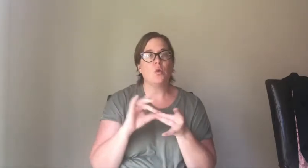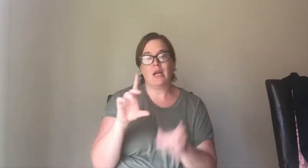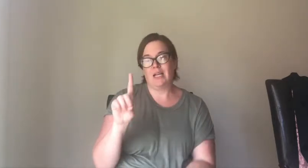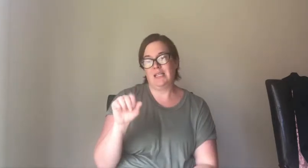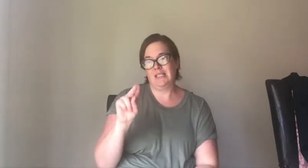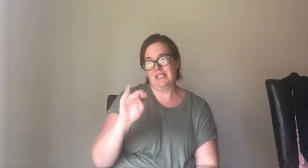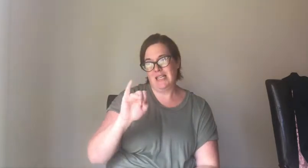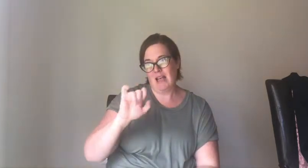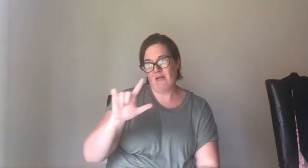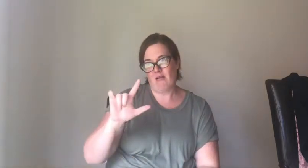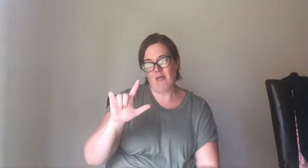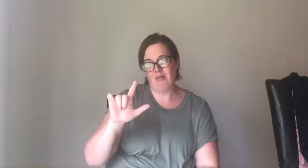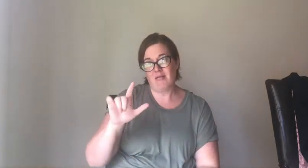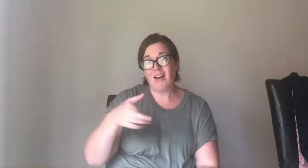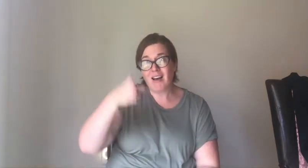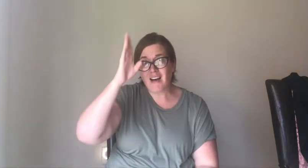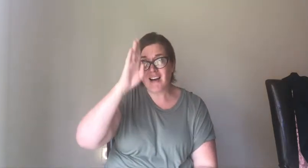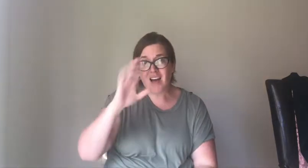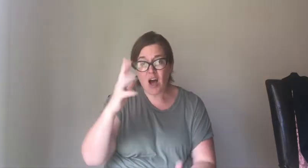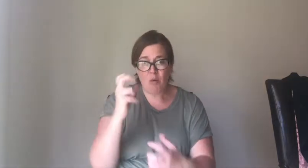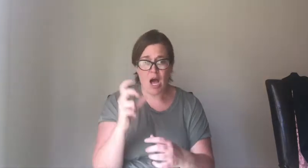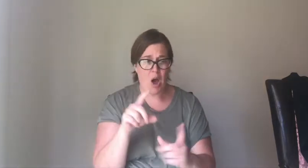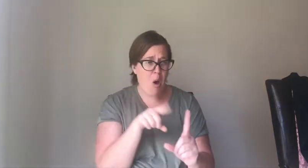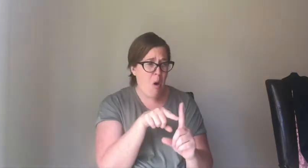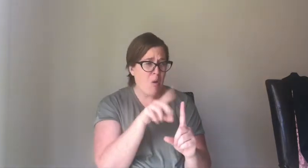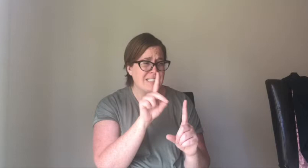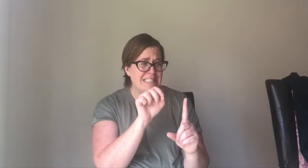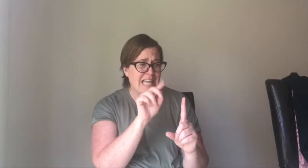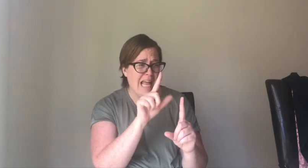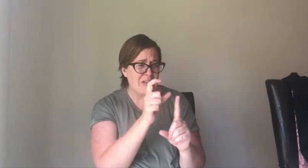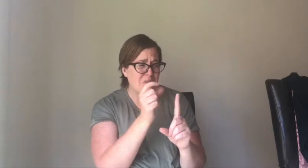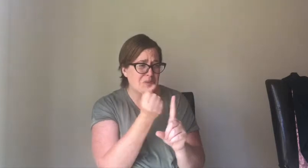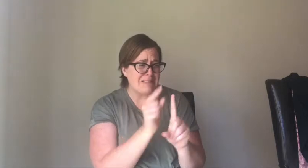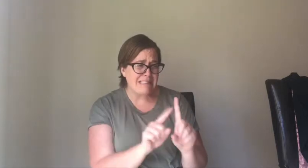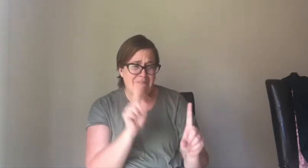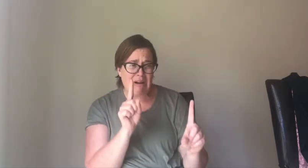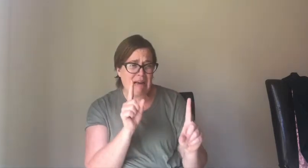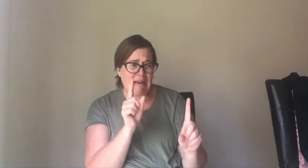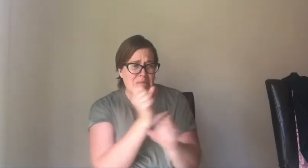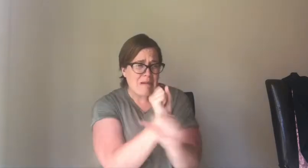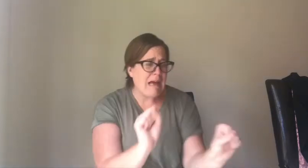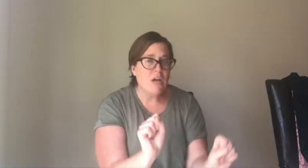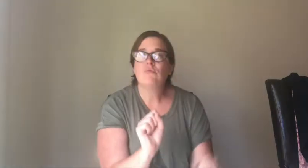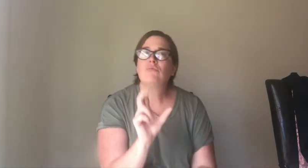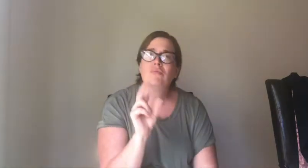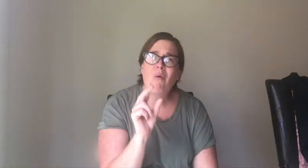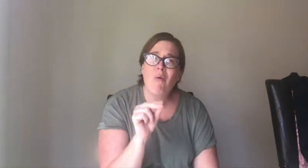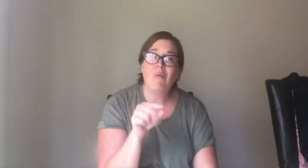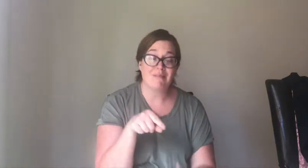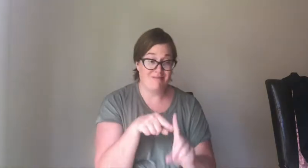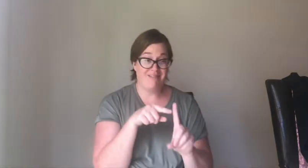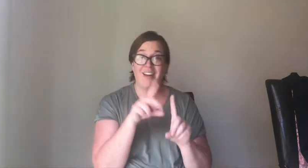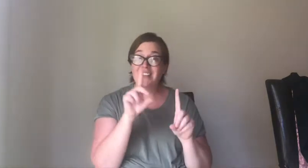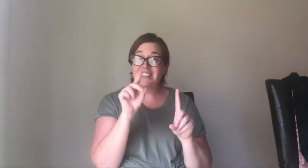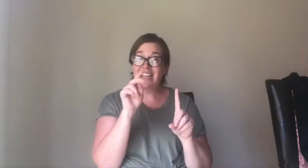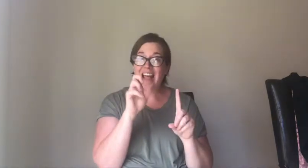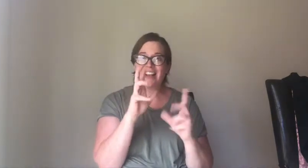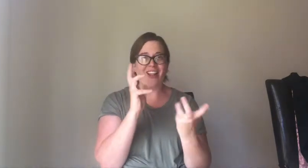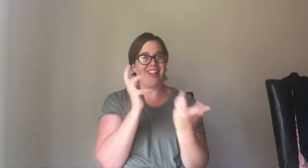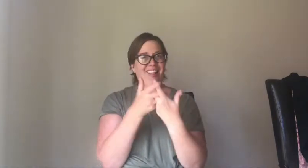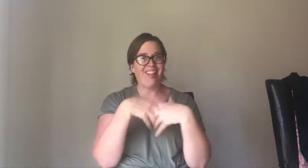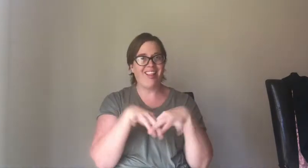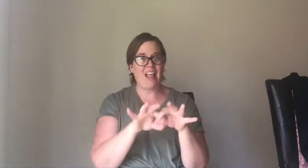It's this idea that God does not want to rescue us from being different. He wants to rescue us from being the same.